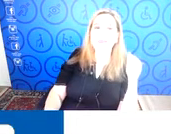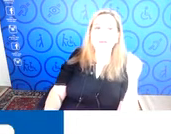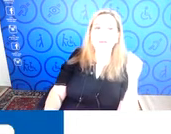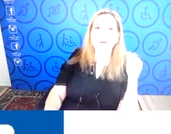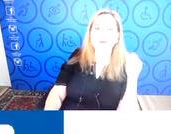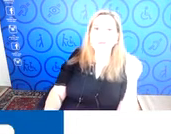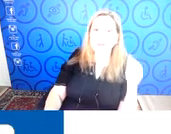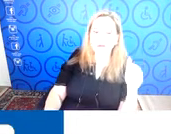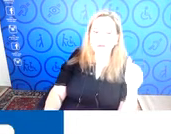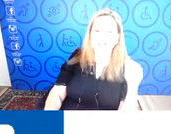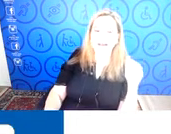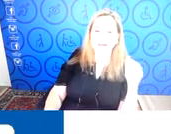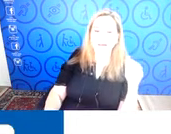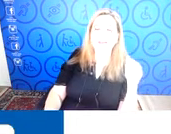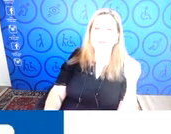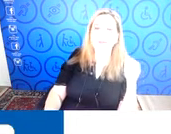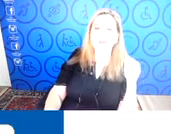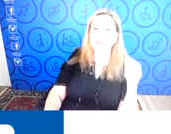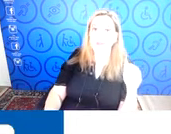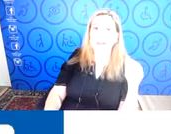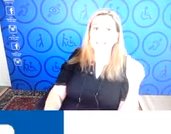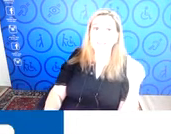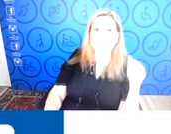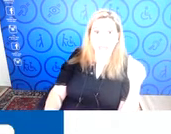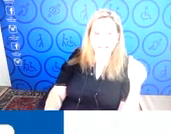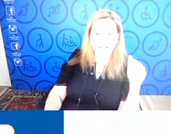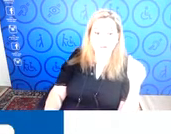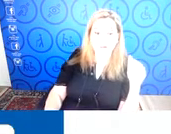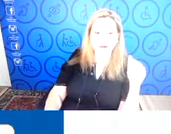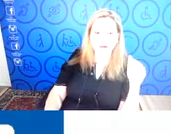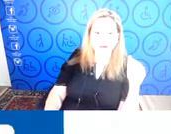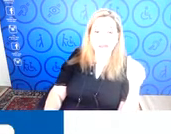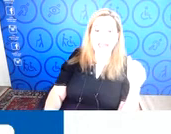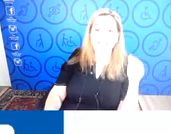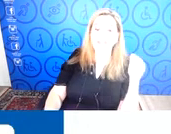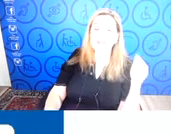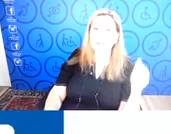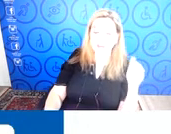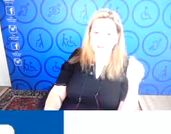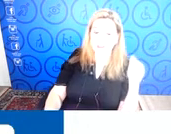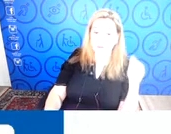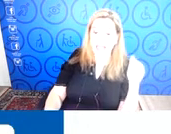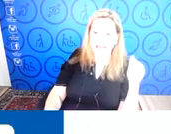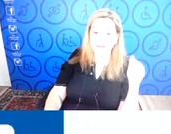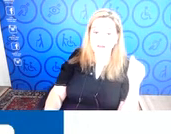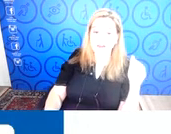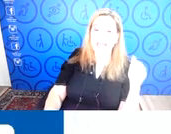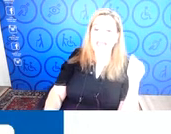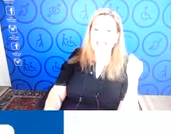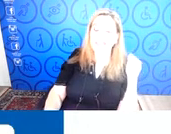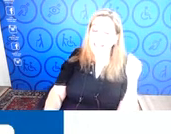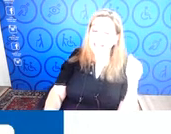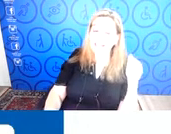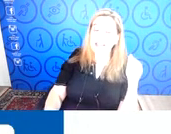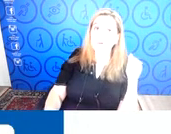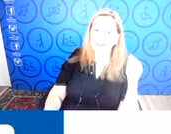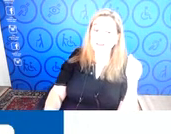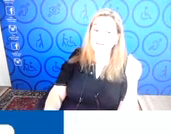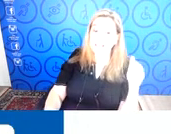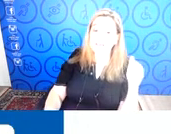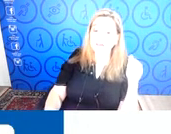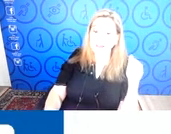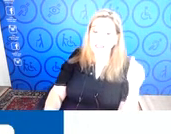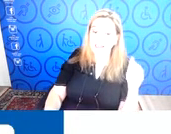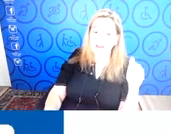hope that we will use the time to make sure to expand the network and the circles that we have. And the next time we